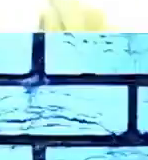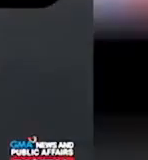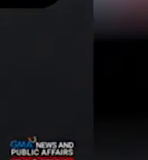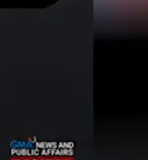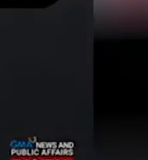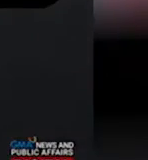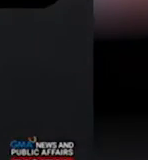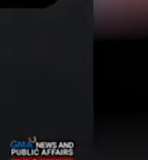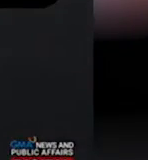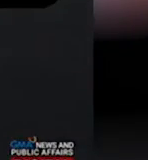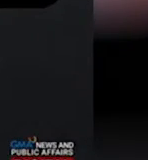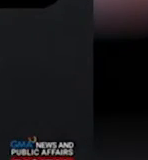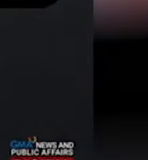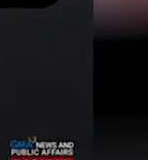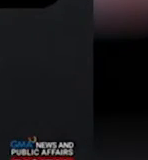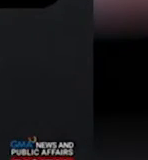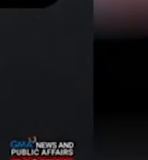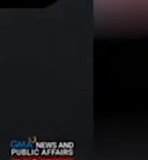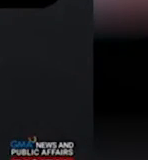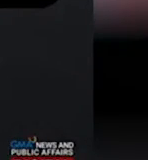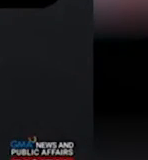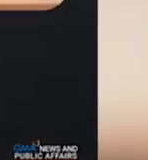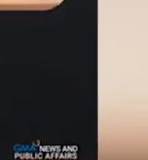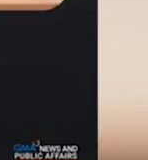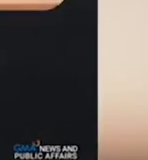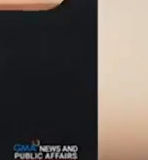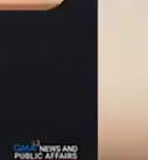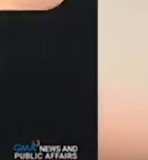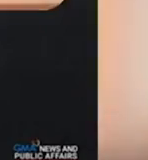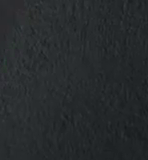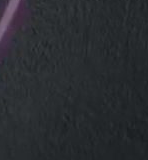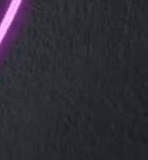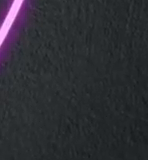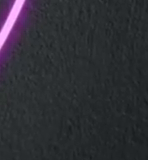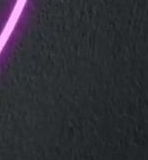ka! Congratulations on your new program! Ate V!